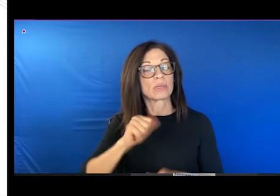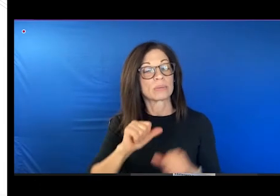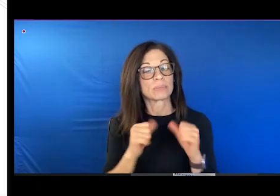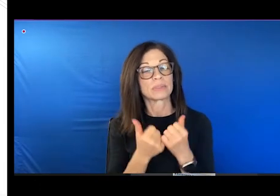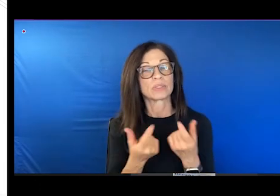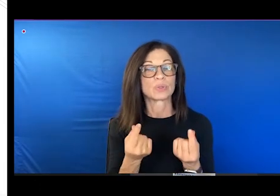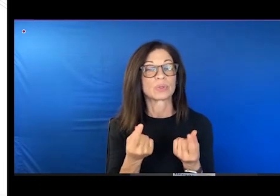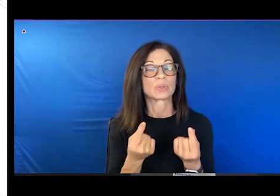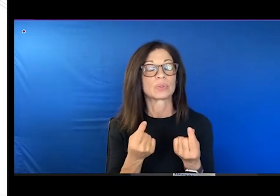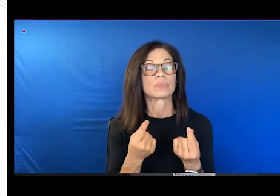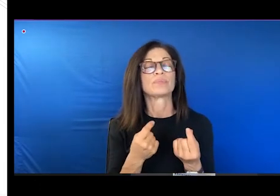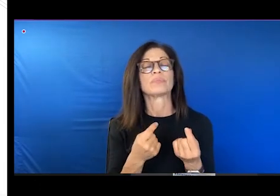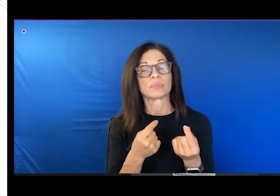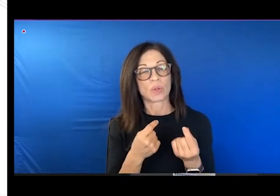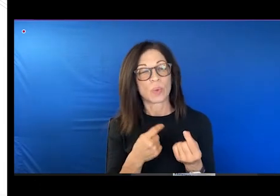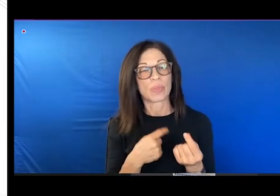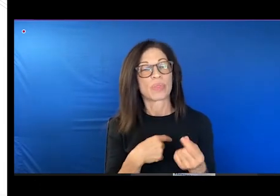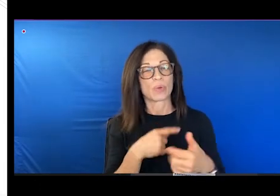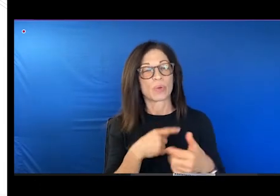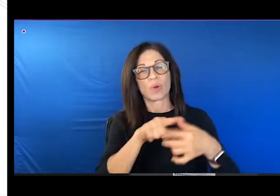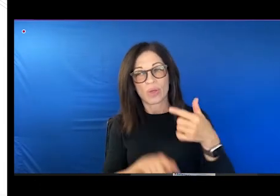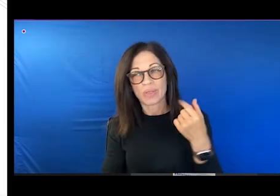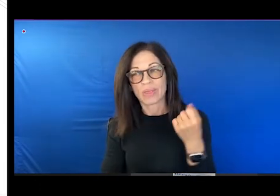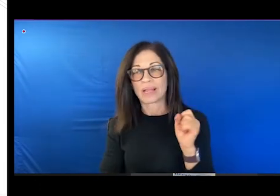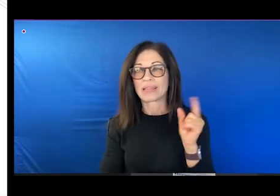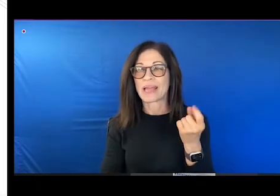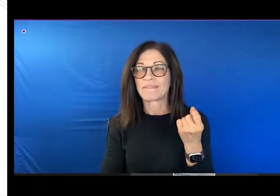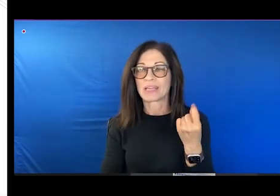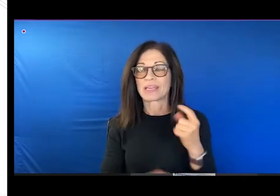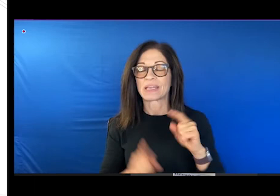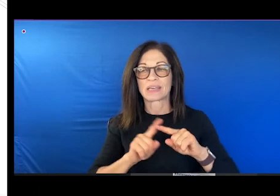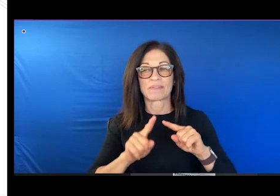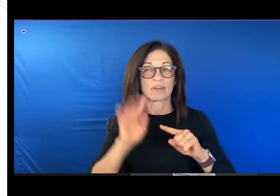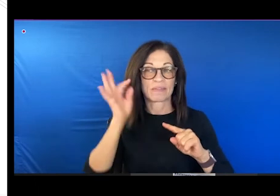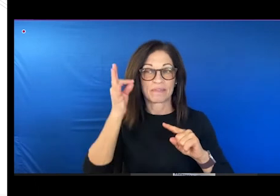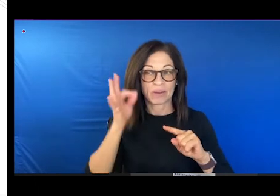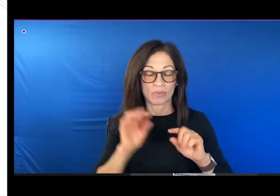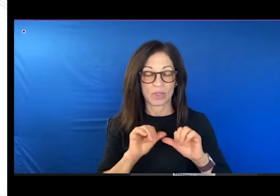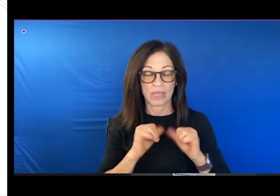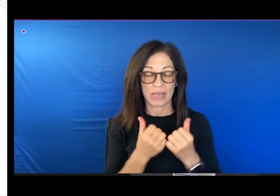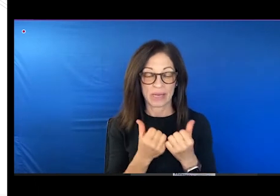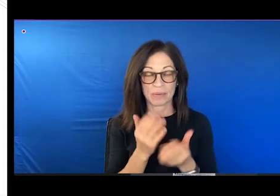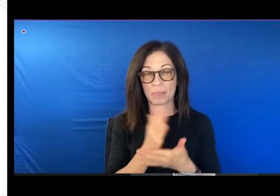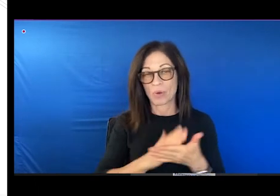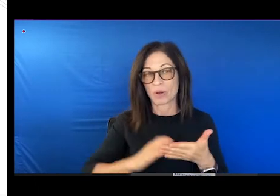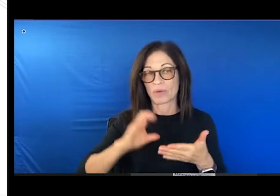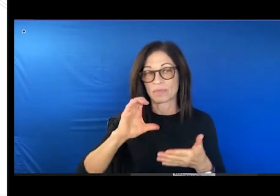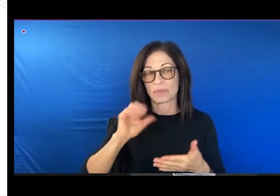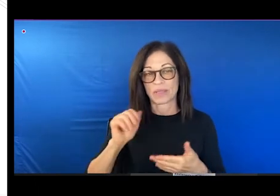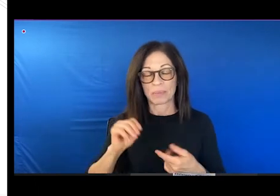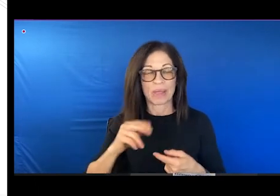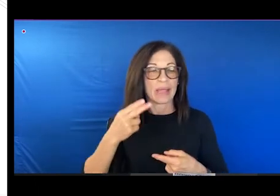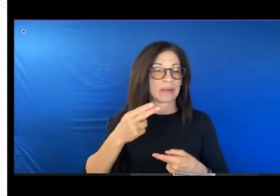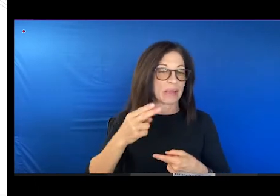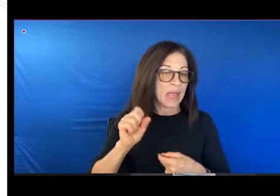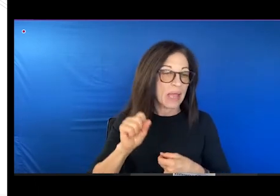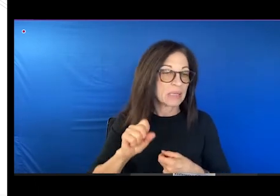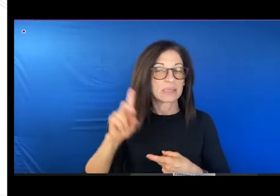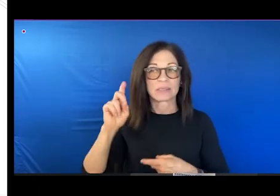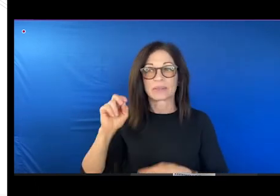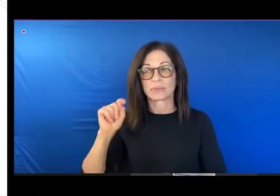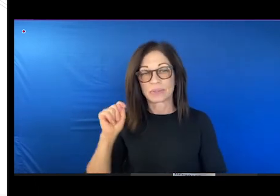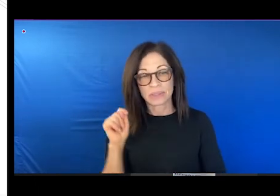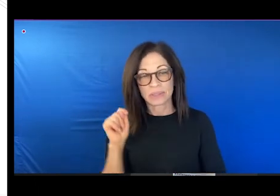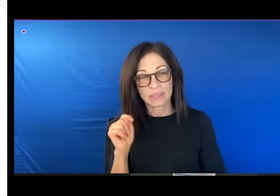Transit Administration did is they went through each of the 11 federal agencies that are part of CCAM, so